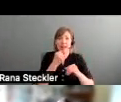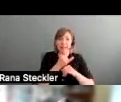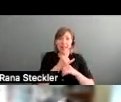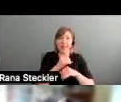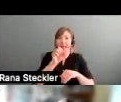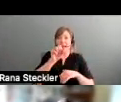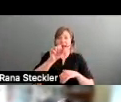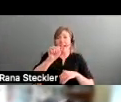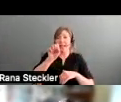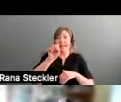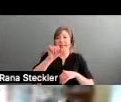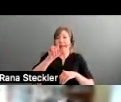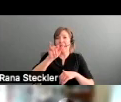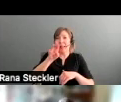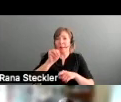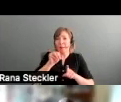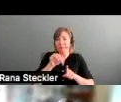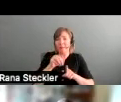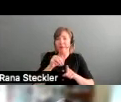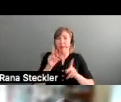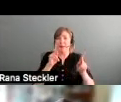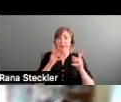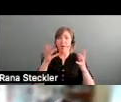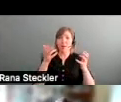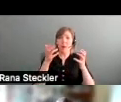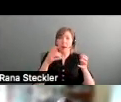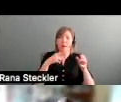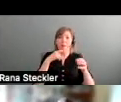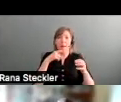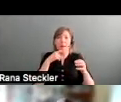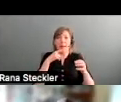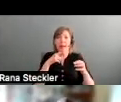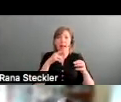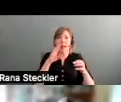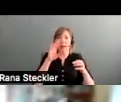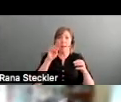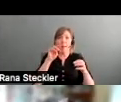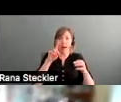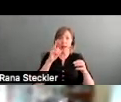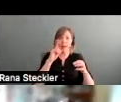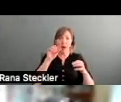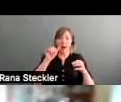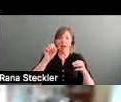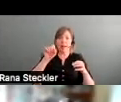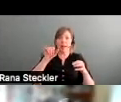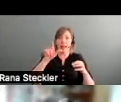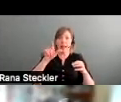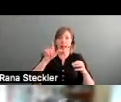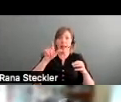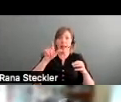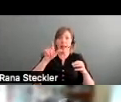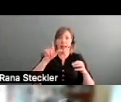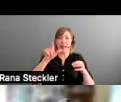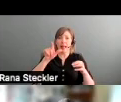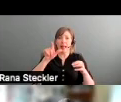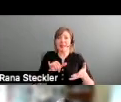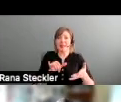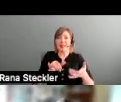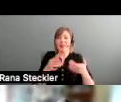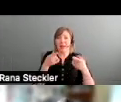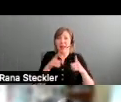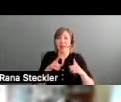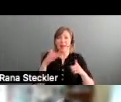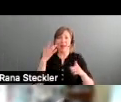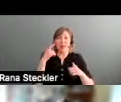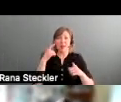Dorothea Dix, right? Like calling for public, you know, bonds for asylum. This is what Prop 1 in